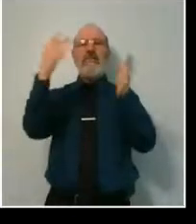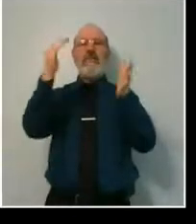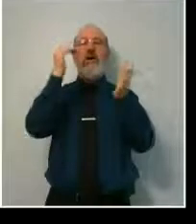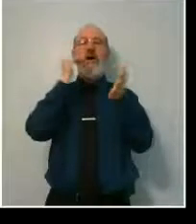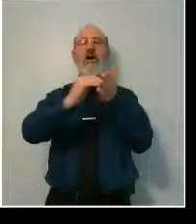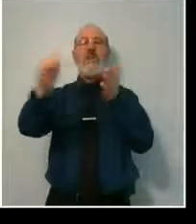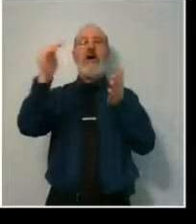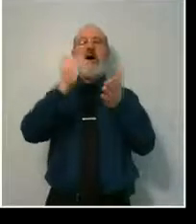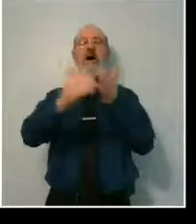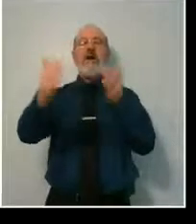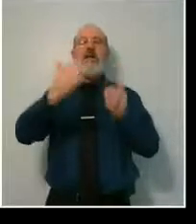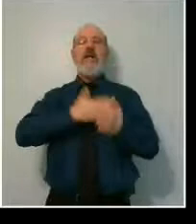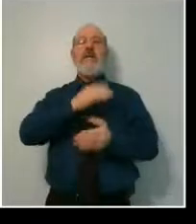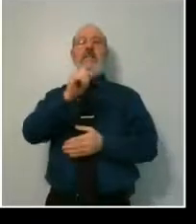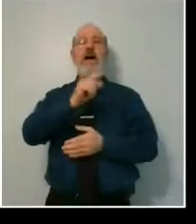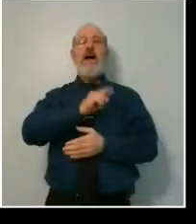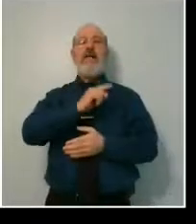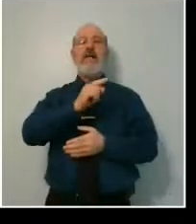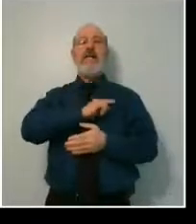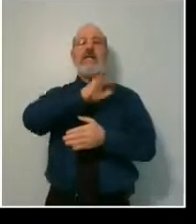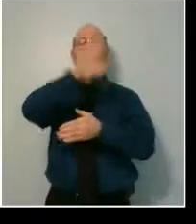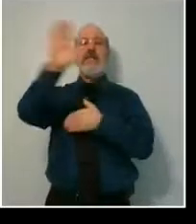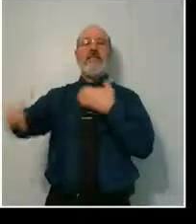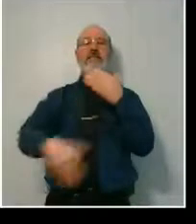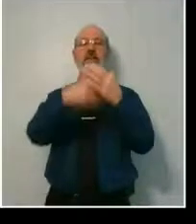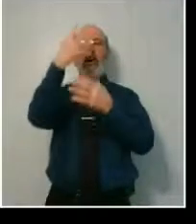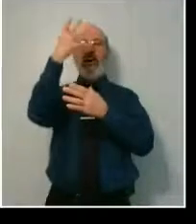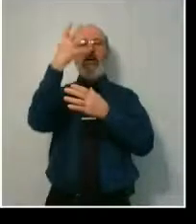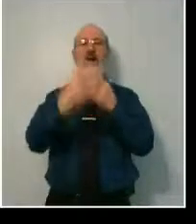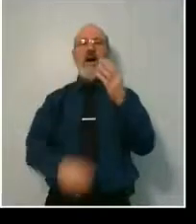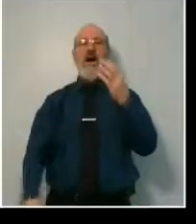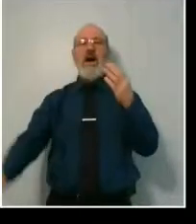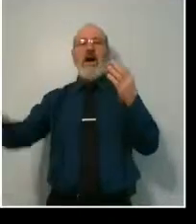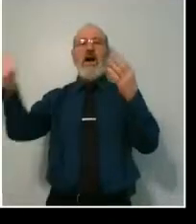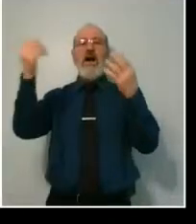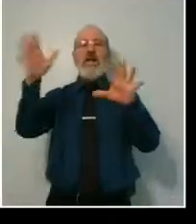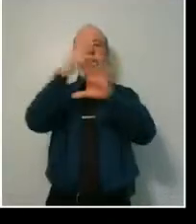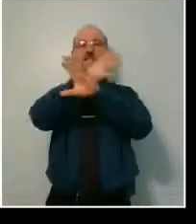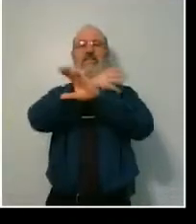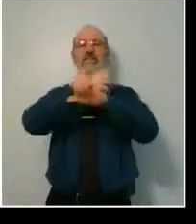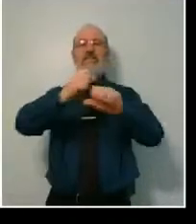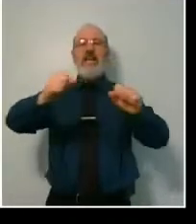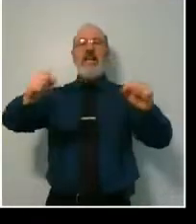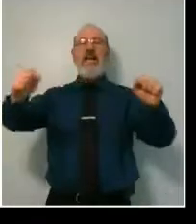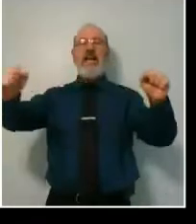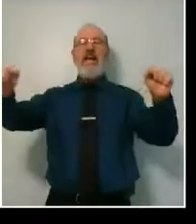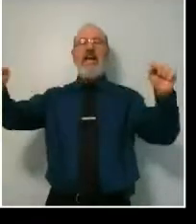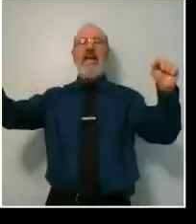all pardoned, my guilt is all gone.